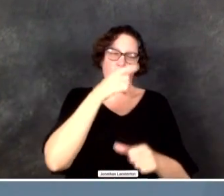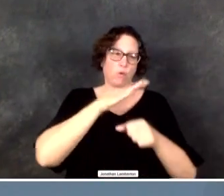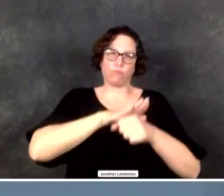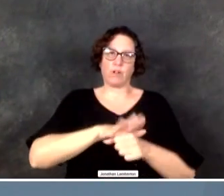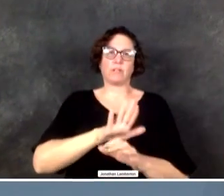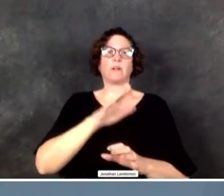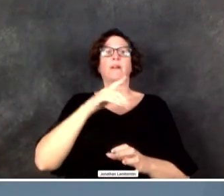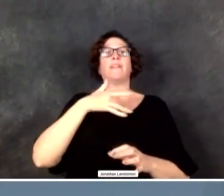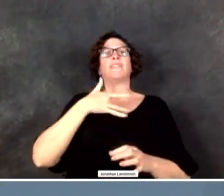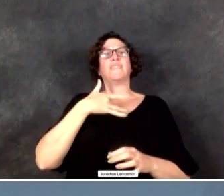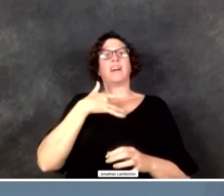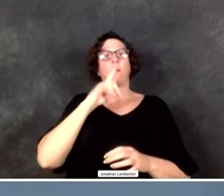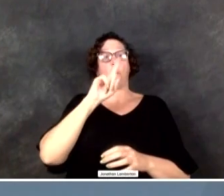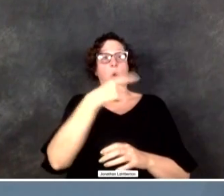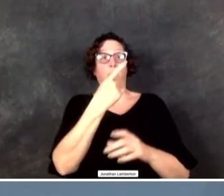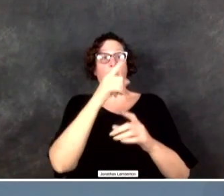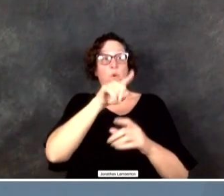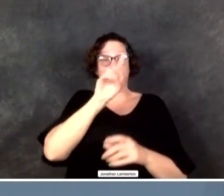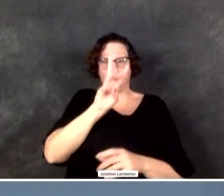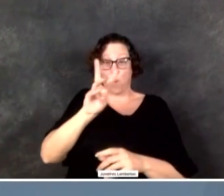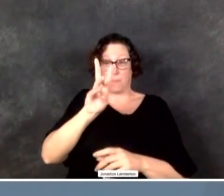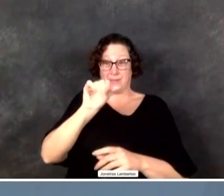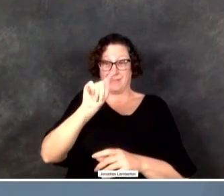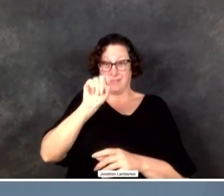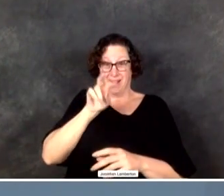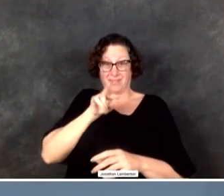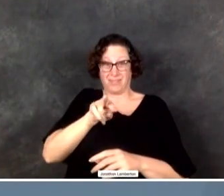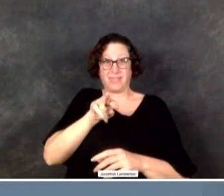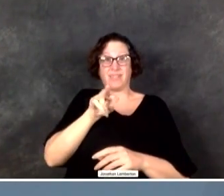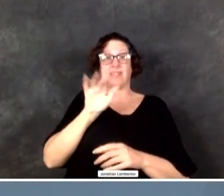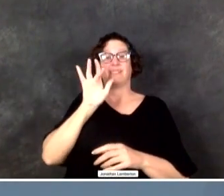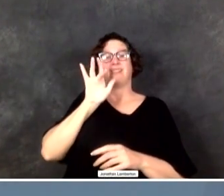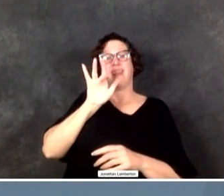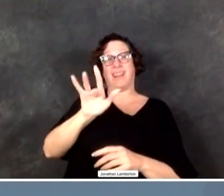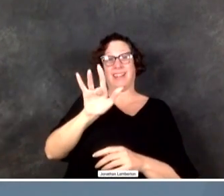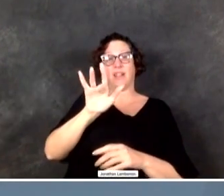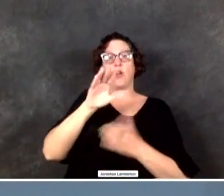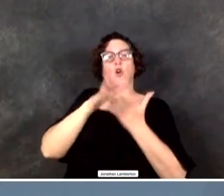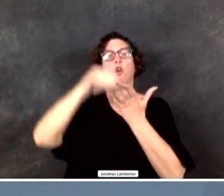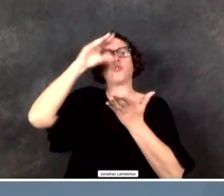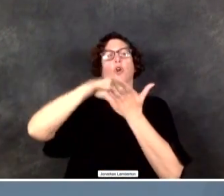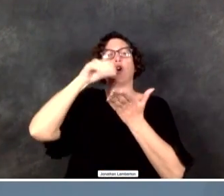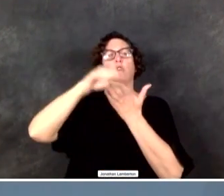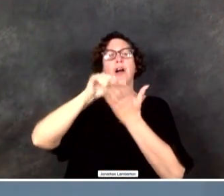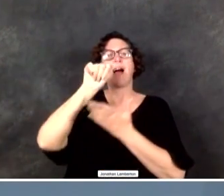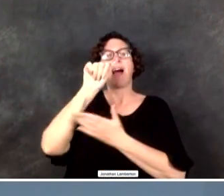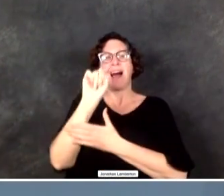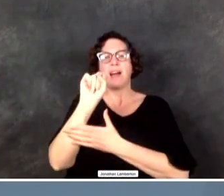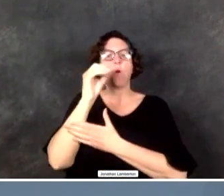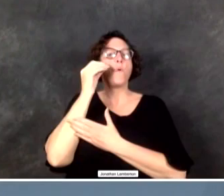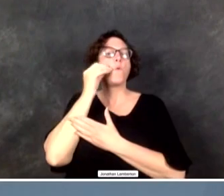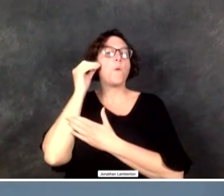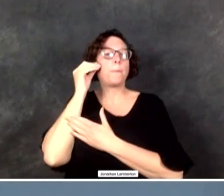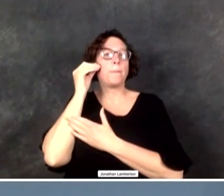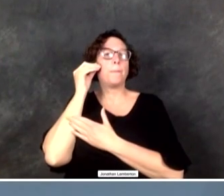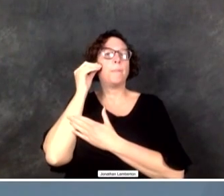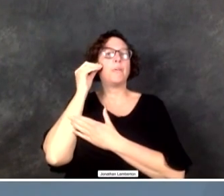schools.nyc.gov, you will go to Learn at Home. There's a Learn at Home link with lots of guidance for families,